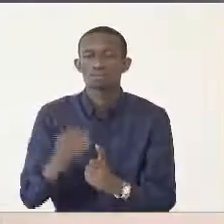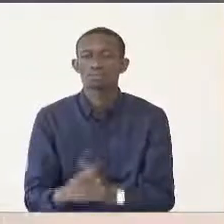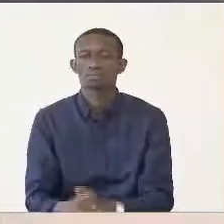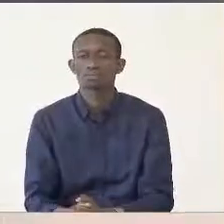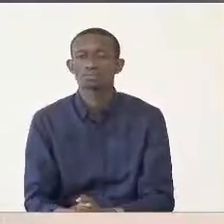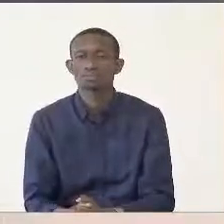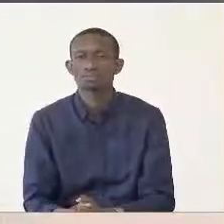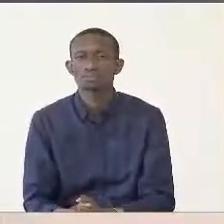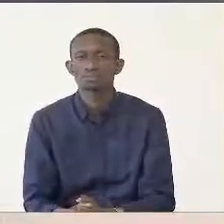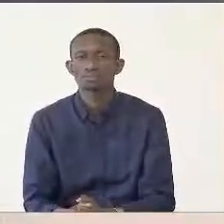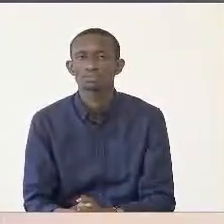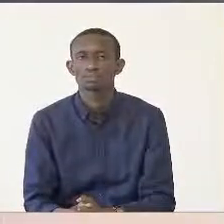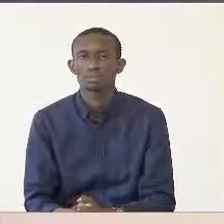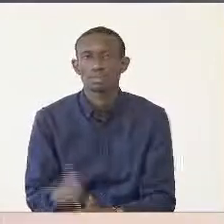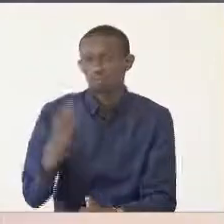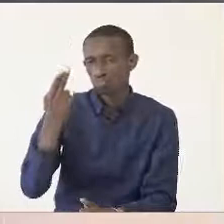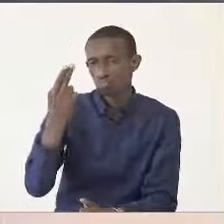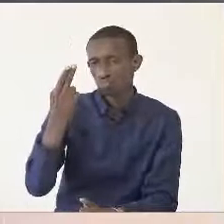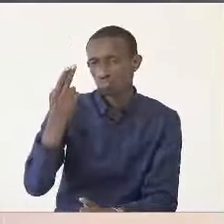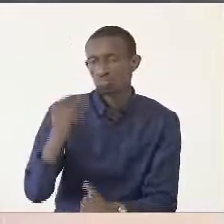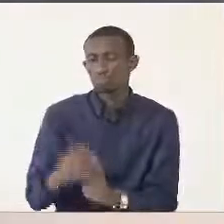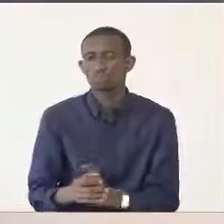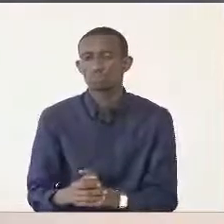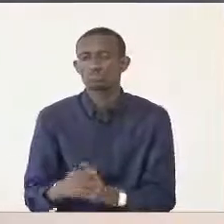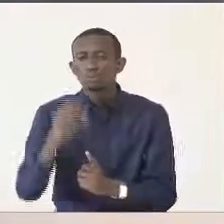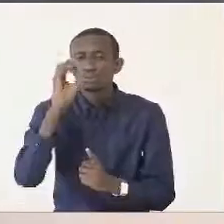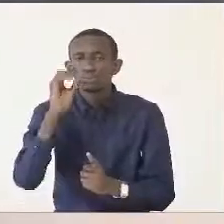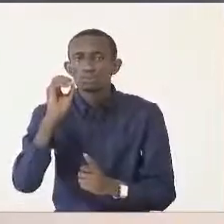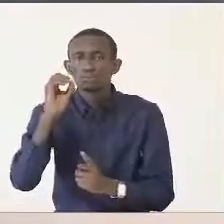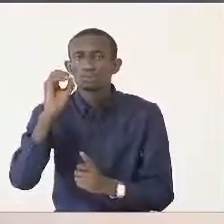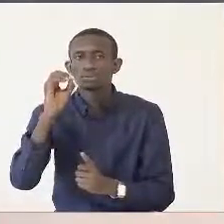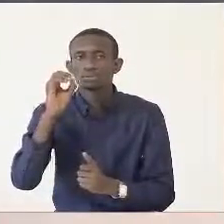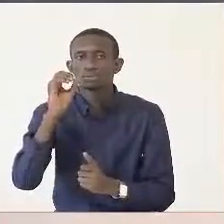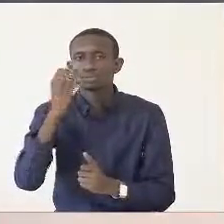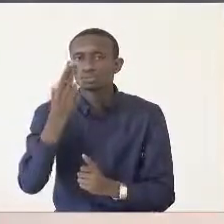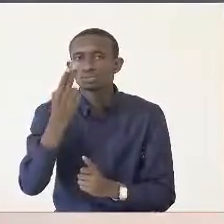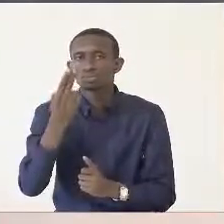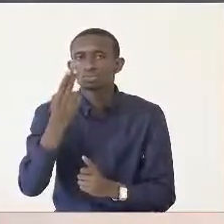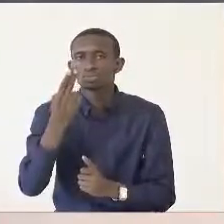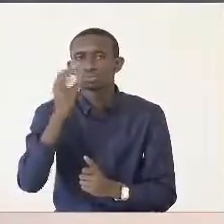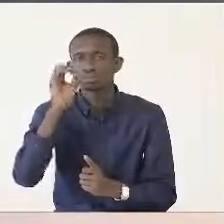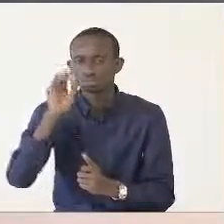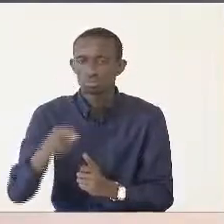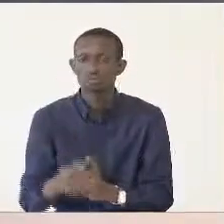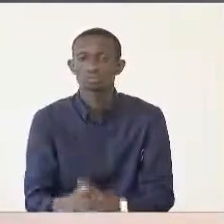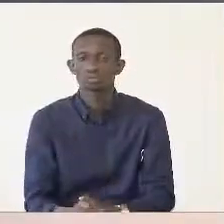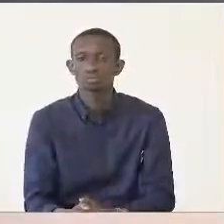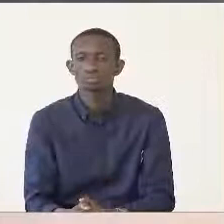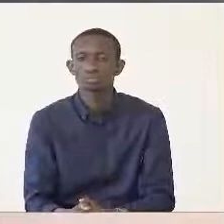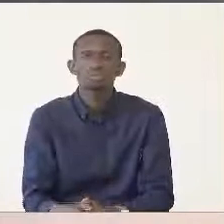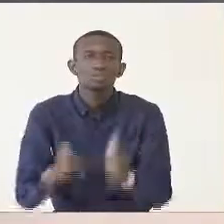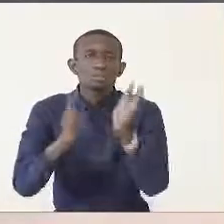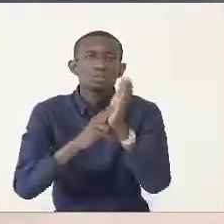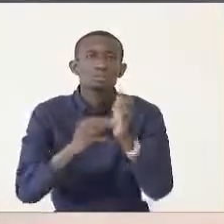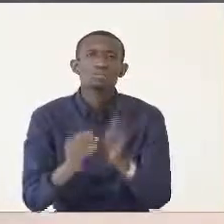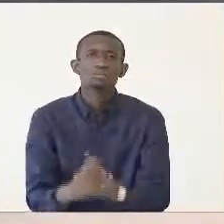the, this is 2, 0, 0, and that is another 0, which is equal